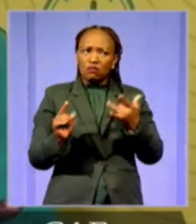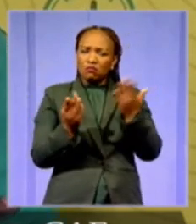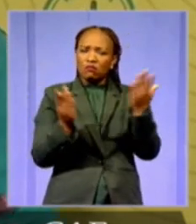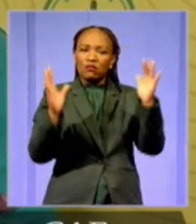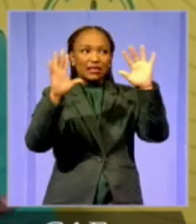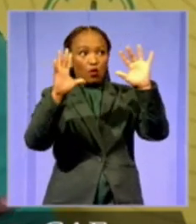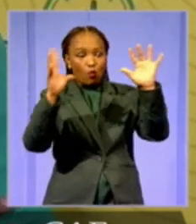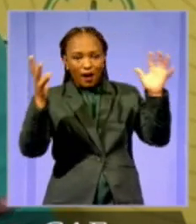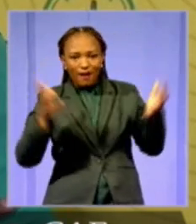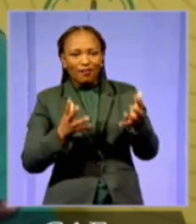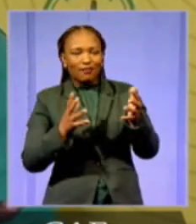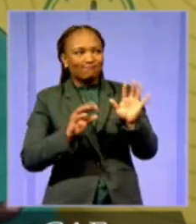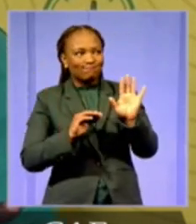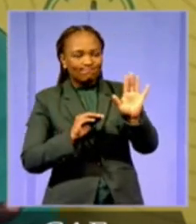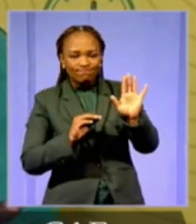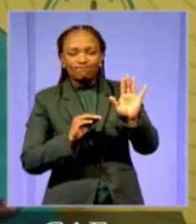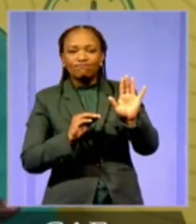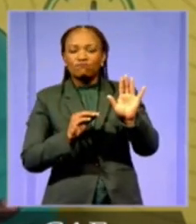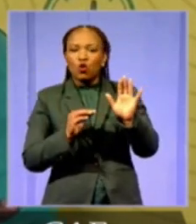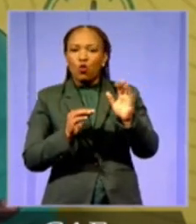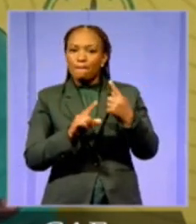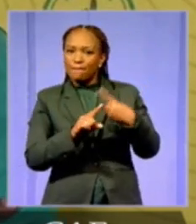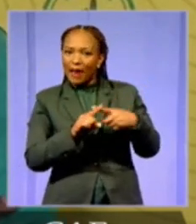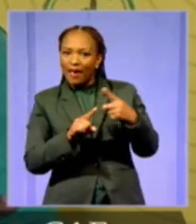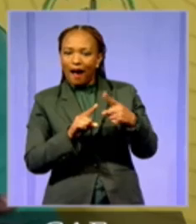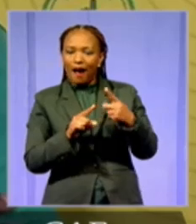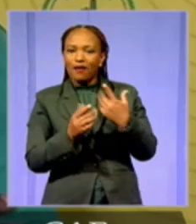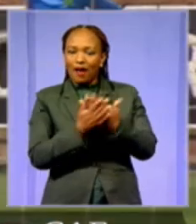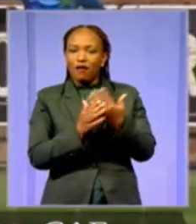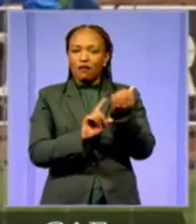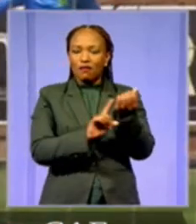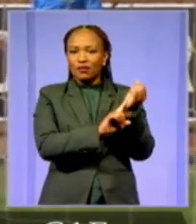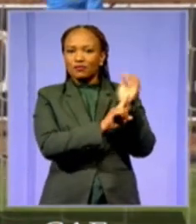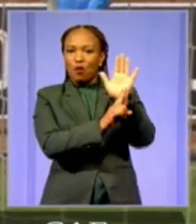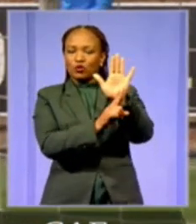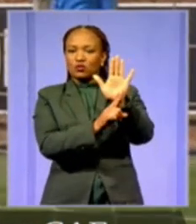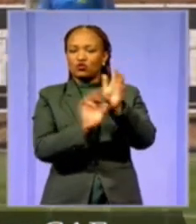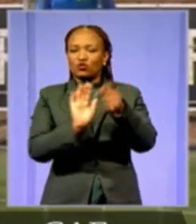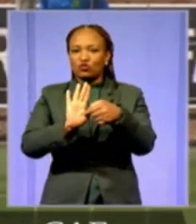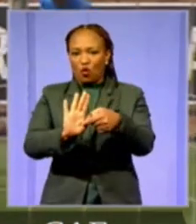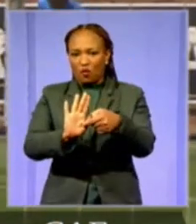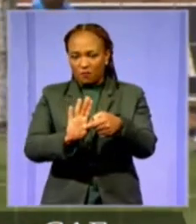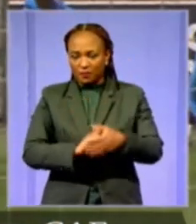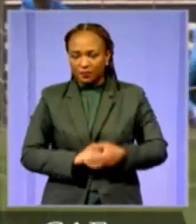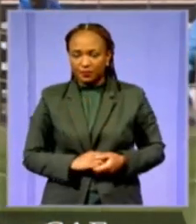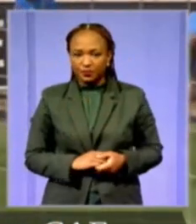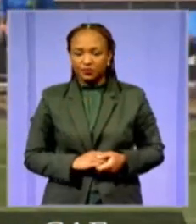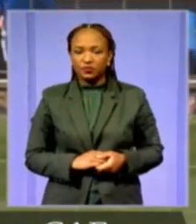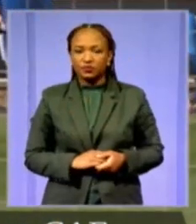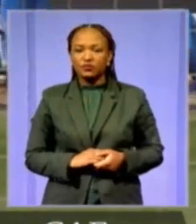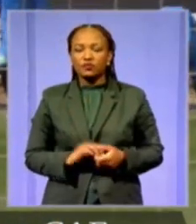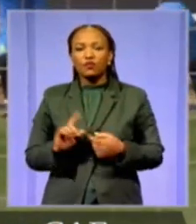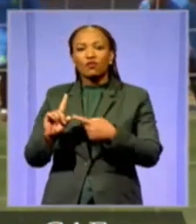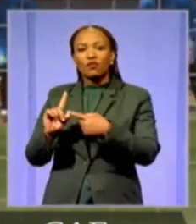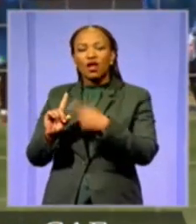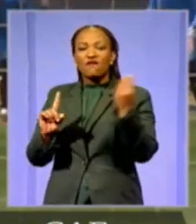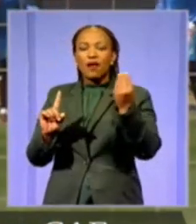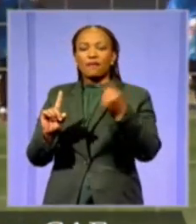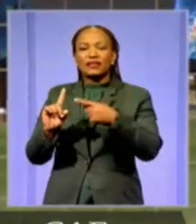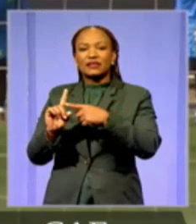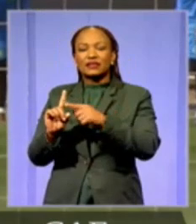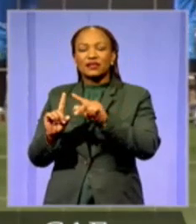gives more advantage to the players to show what they can do. Habagare naledi e gobetseng Thembing Nkosi